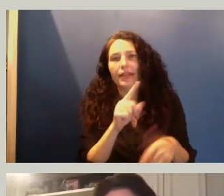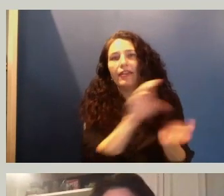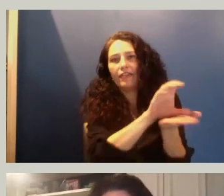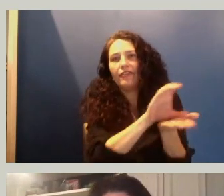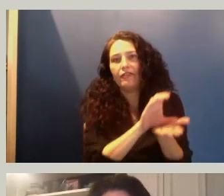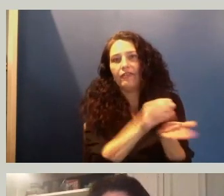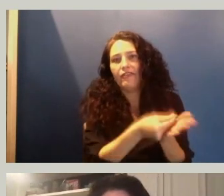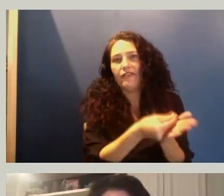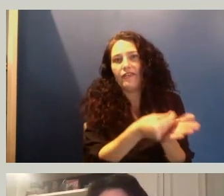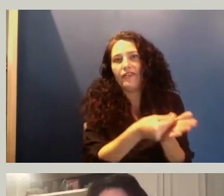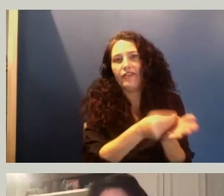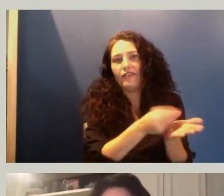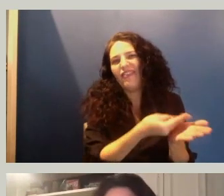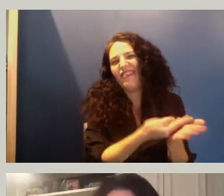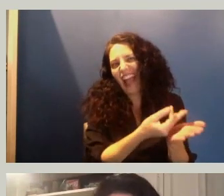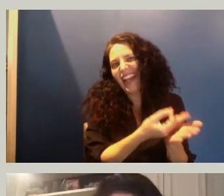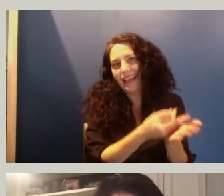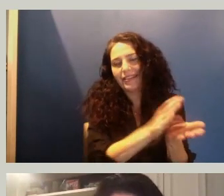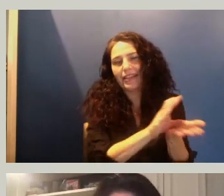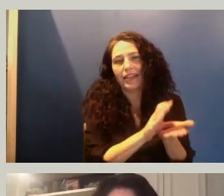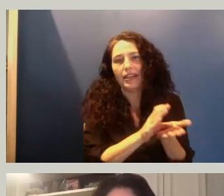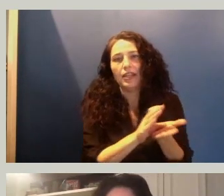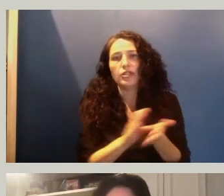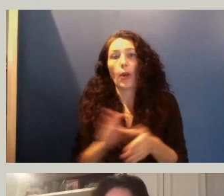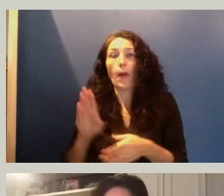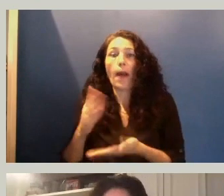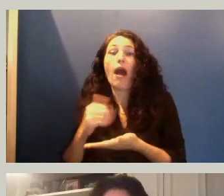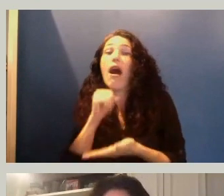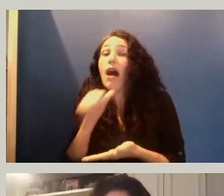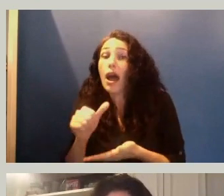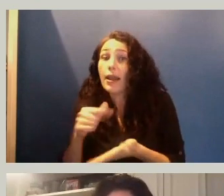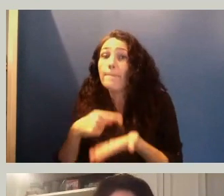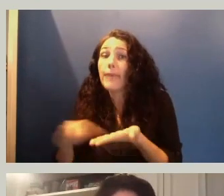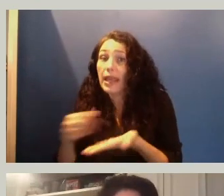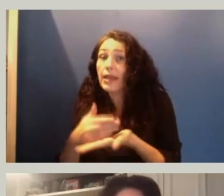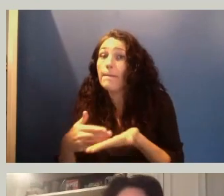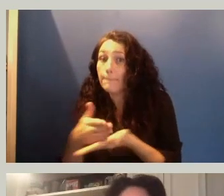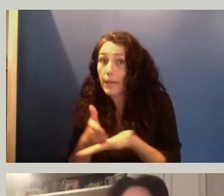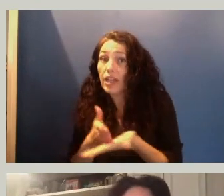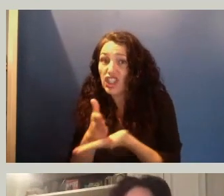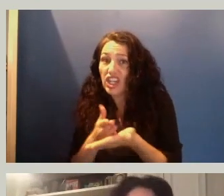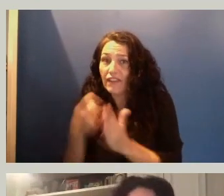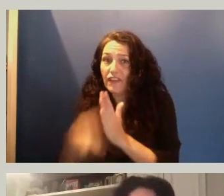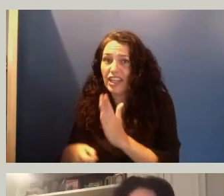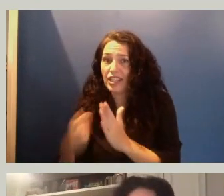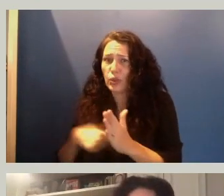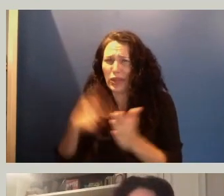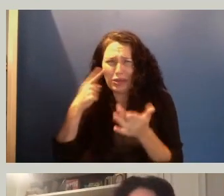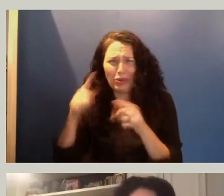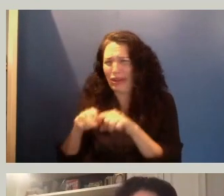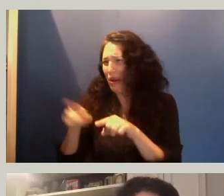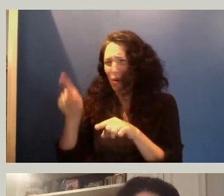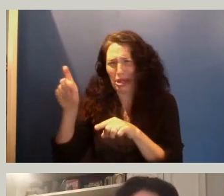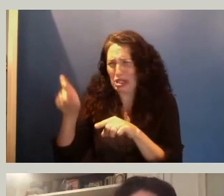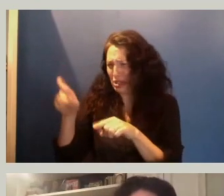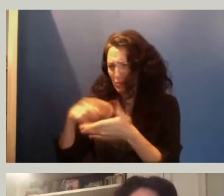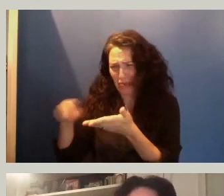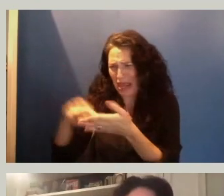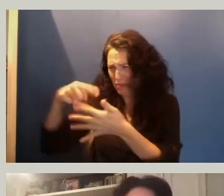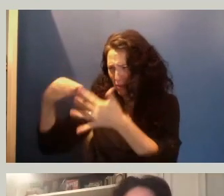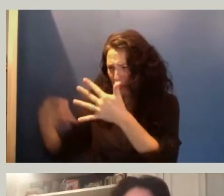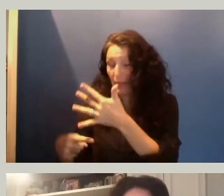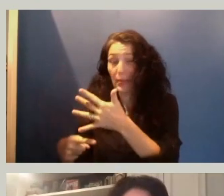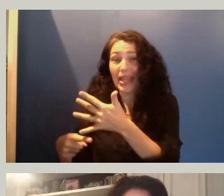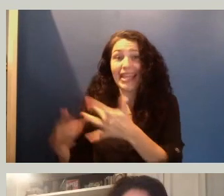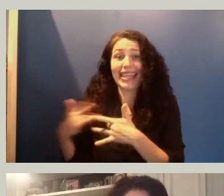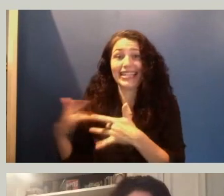fees, or what we like to call unpaid budgeted fees, the fees we all agreed we should be paid, those were traditionally pushed way down